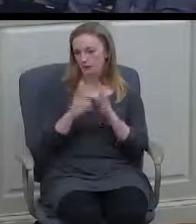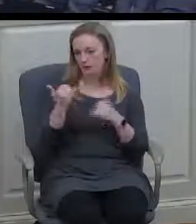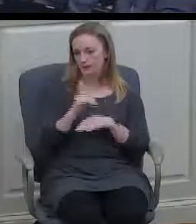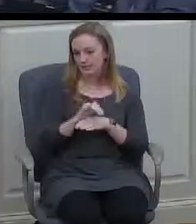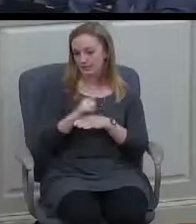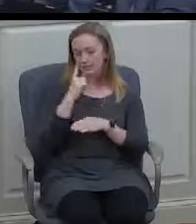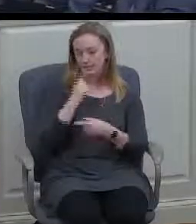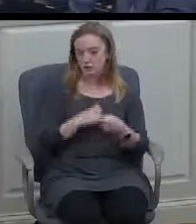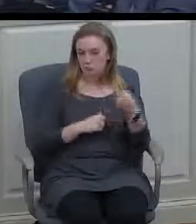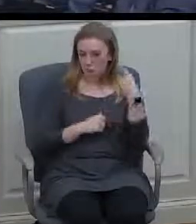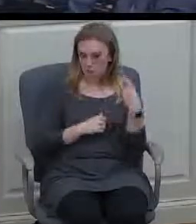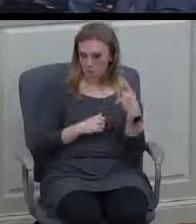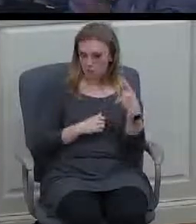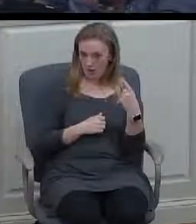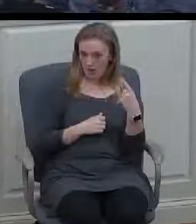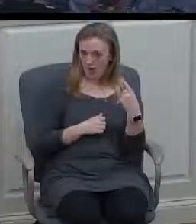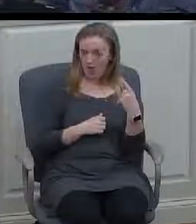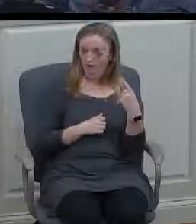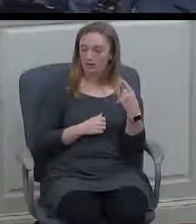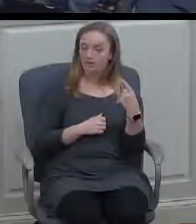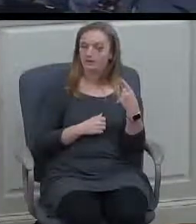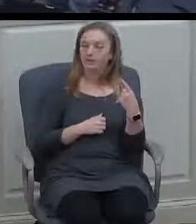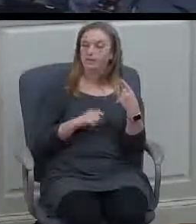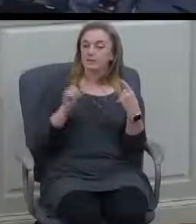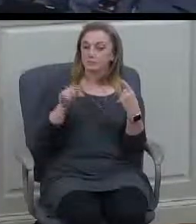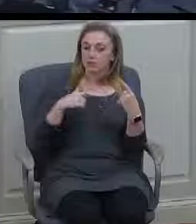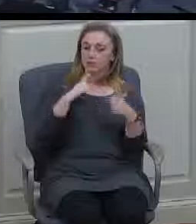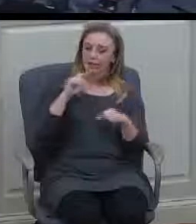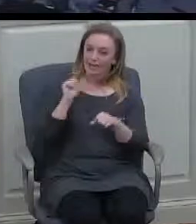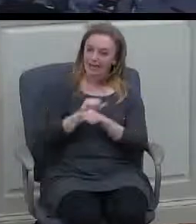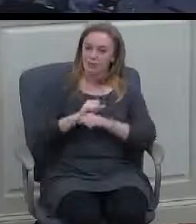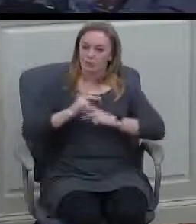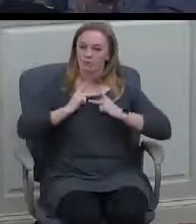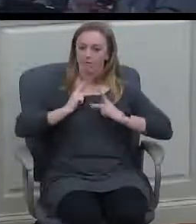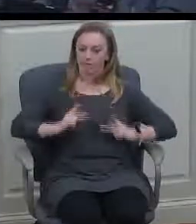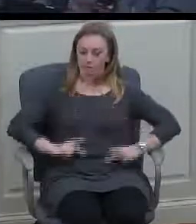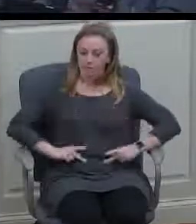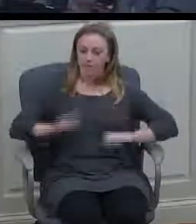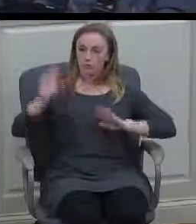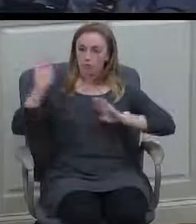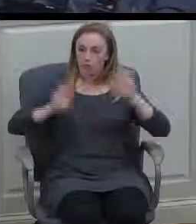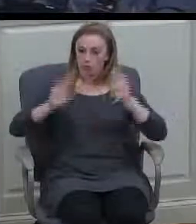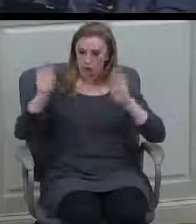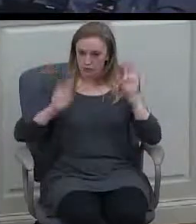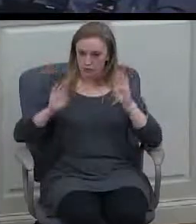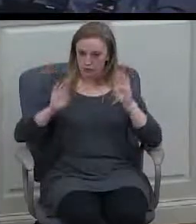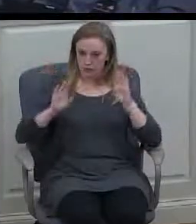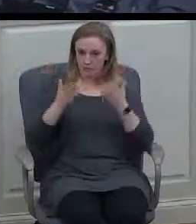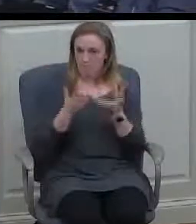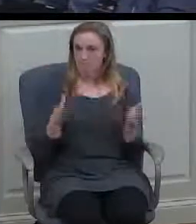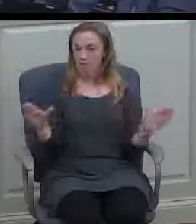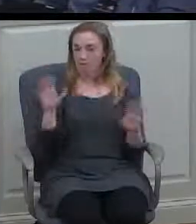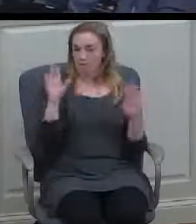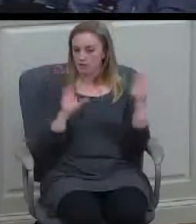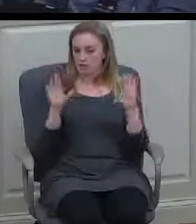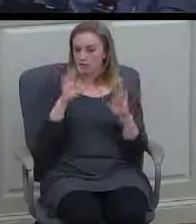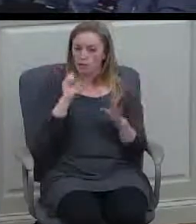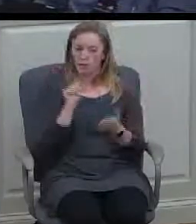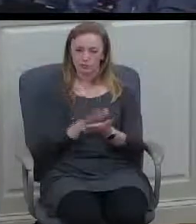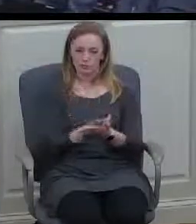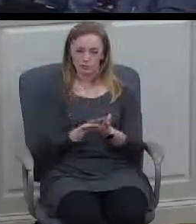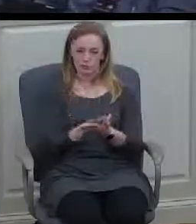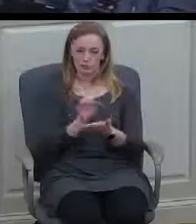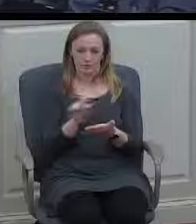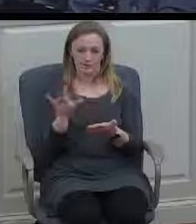one of them purports to have an actual physical auction, public auction, old school